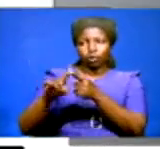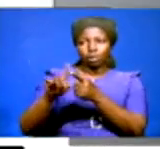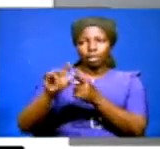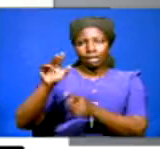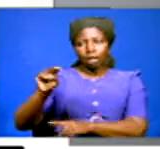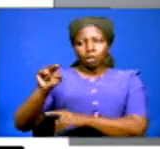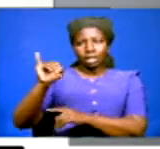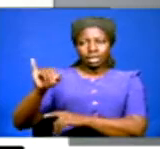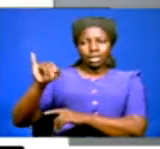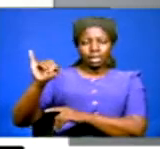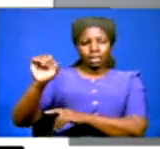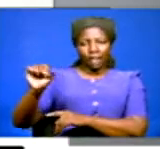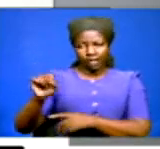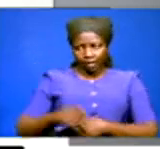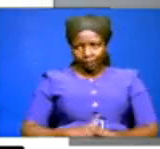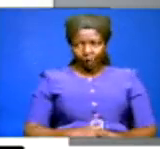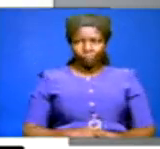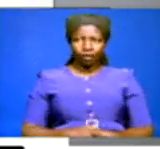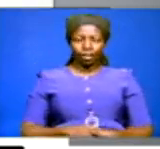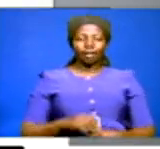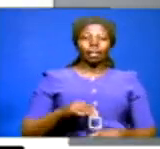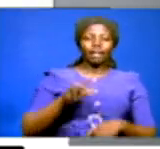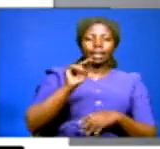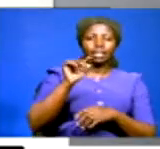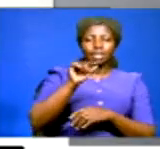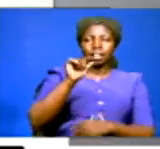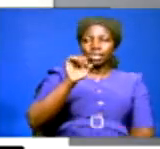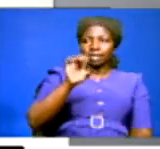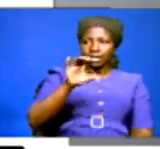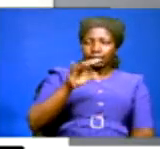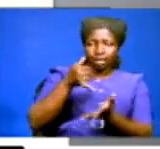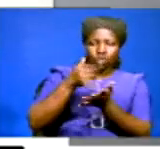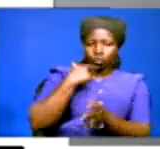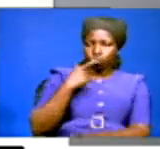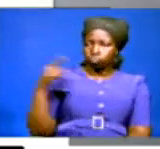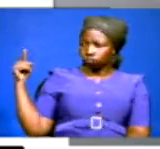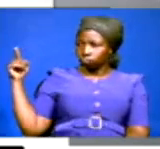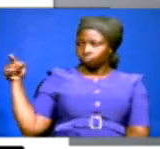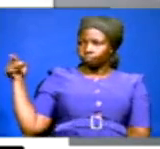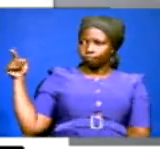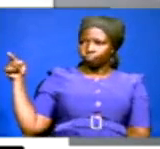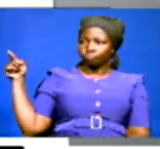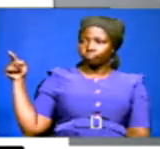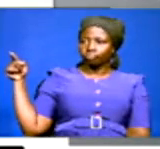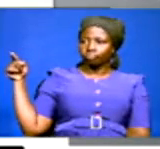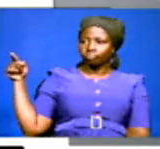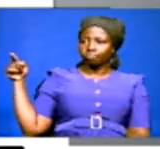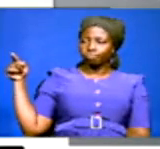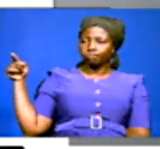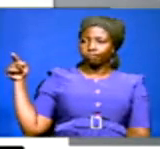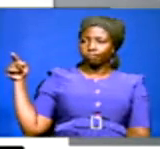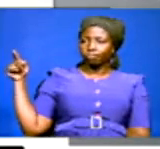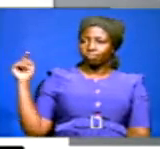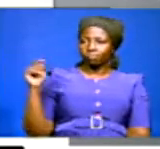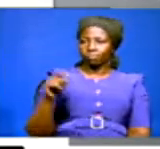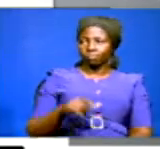panel for the National Gender Equality Commission includes Mary Kimonye, Ruben Chelchir, Oscar Eredi,